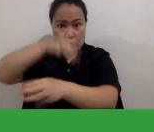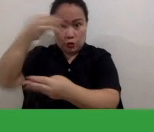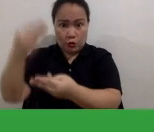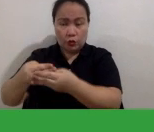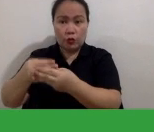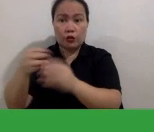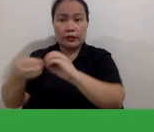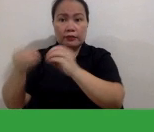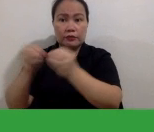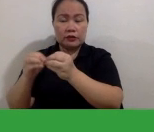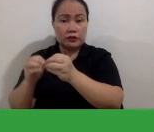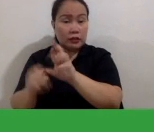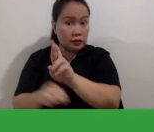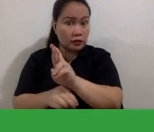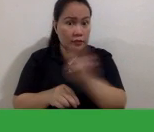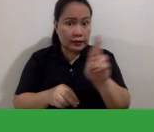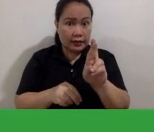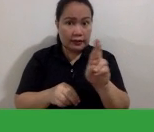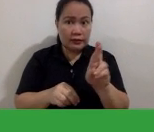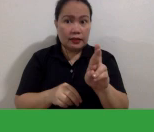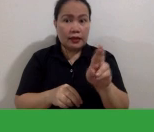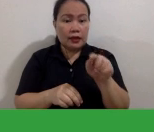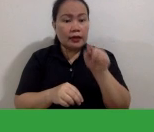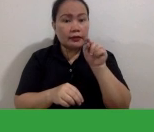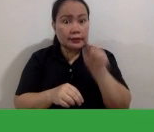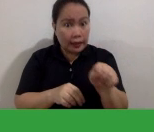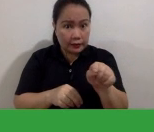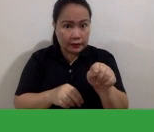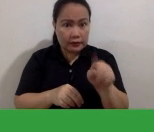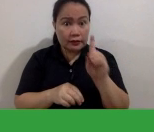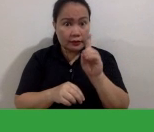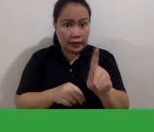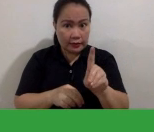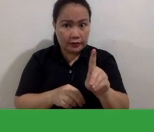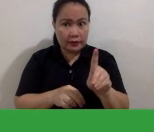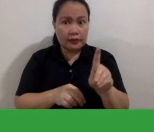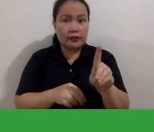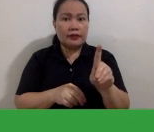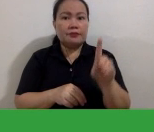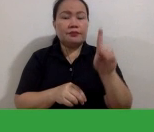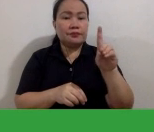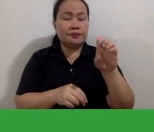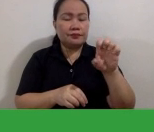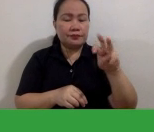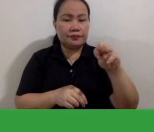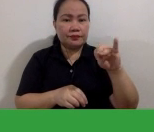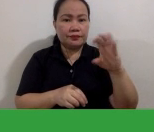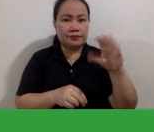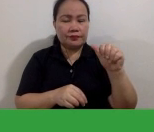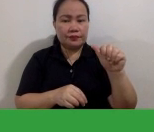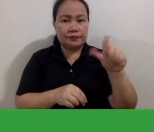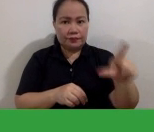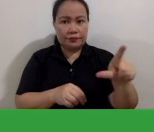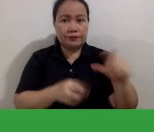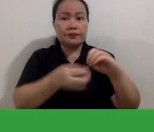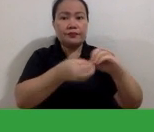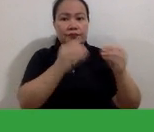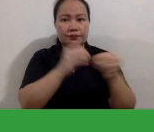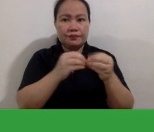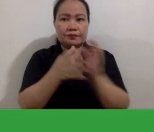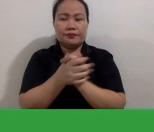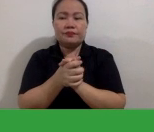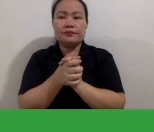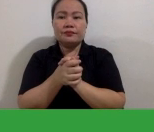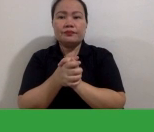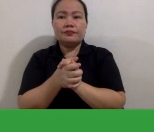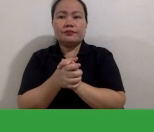whole numbers. On the right side, ito ang ating mga decimal numbers. Okay? So,